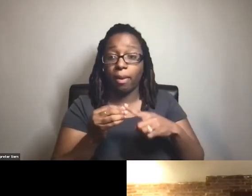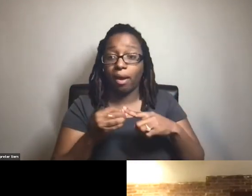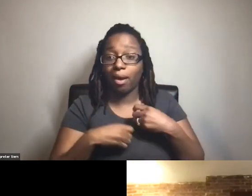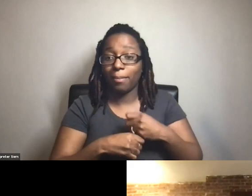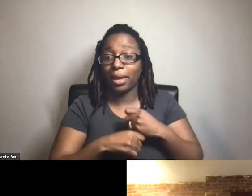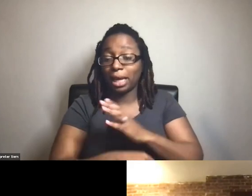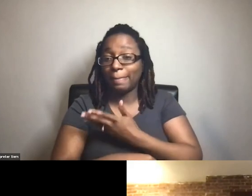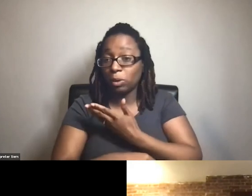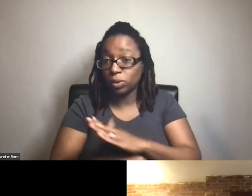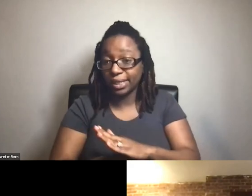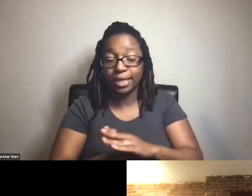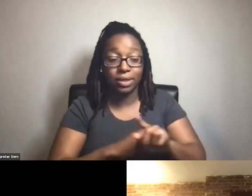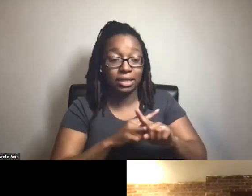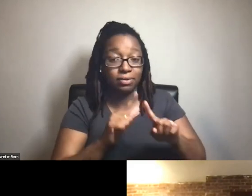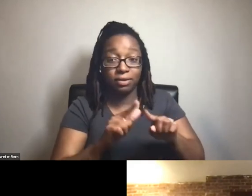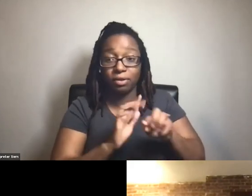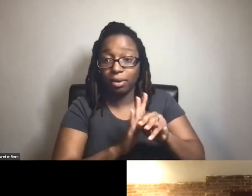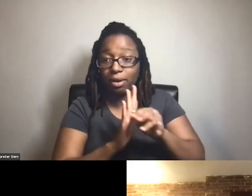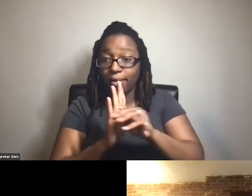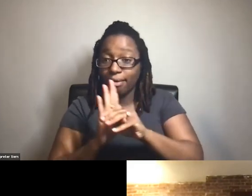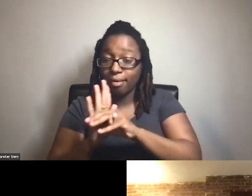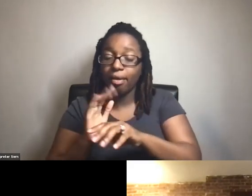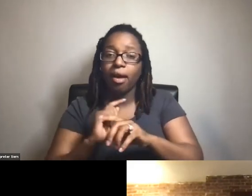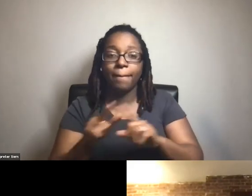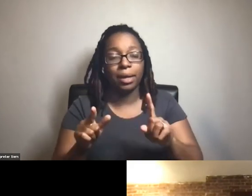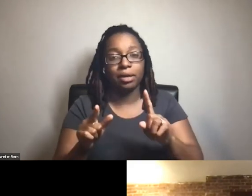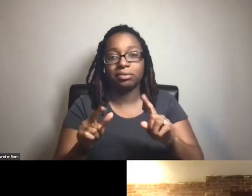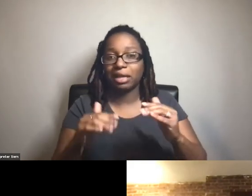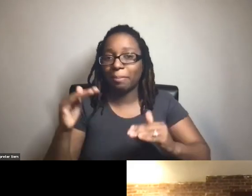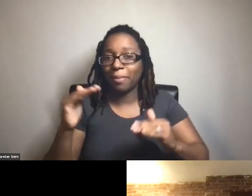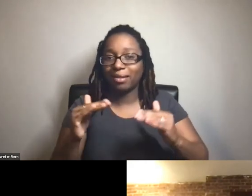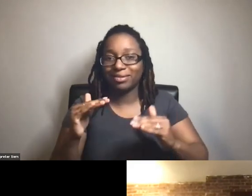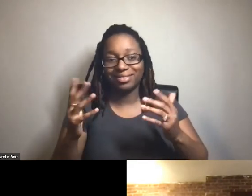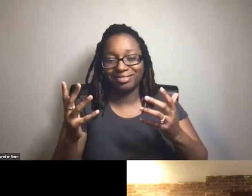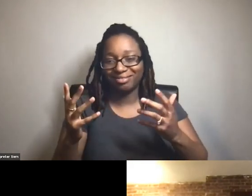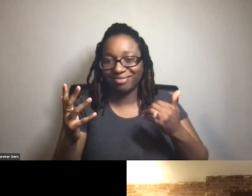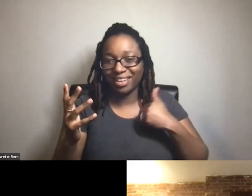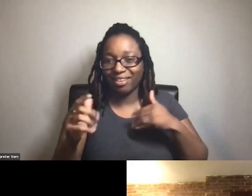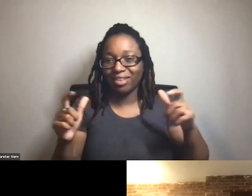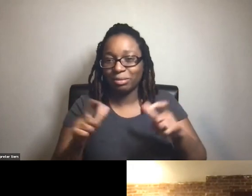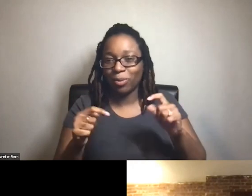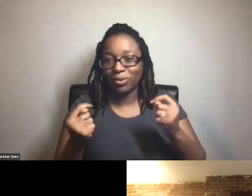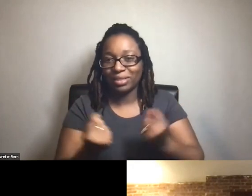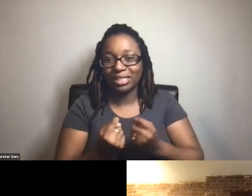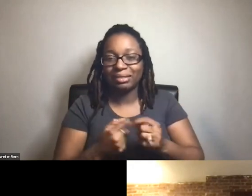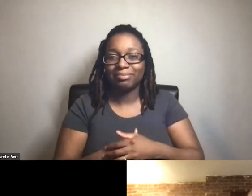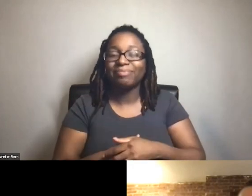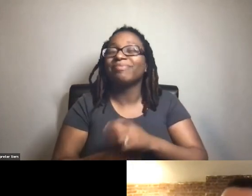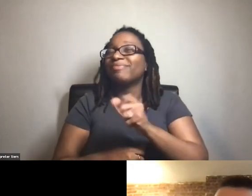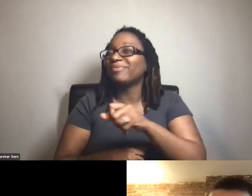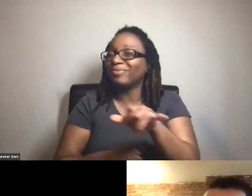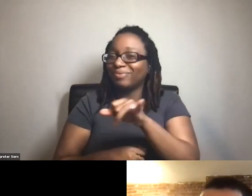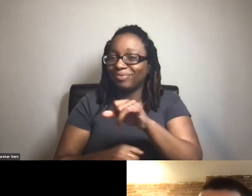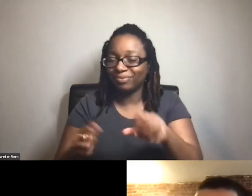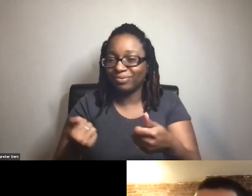across modalities, but you know, it's developed by a small team. So it's also a challenge